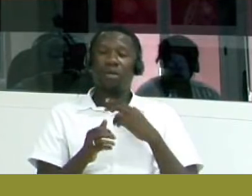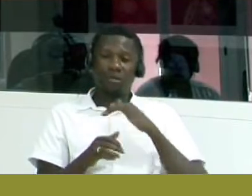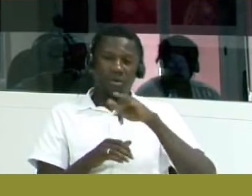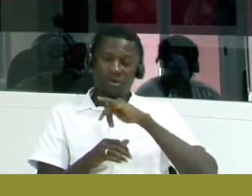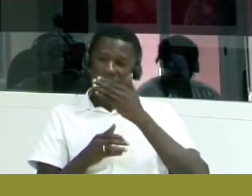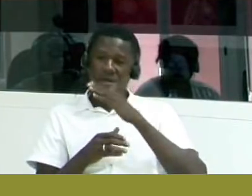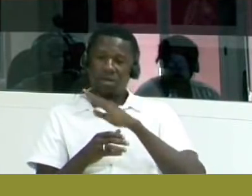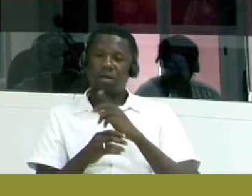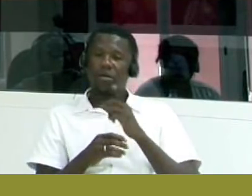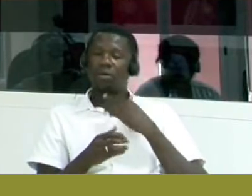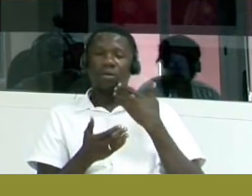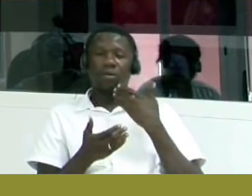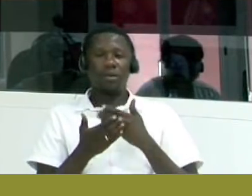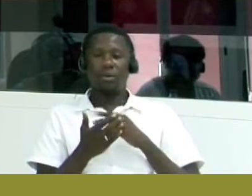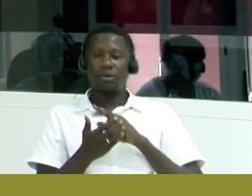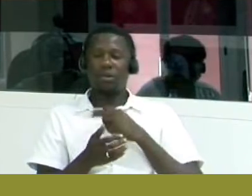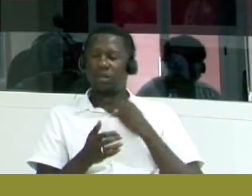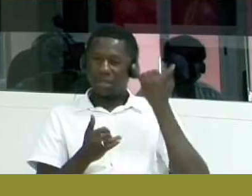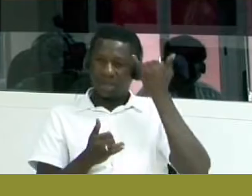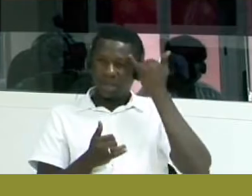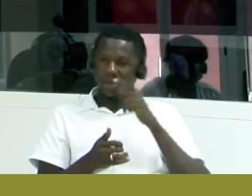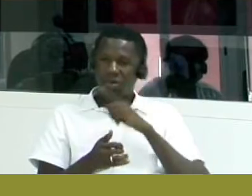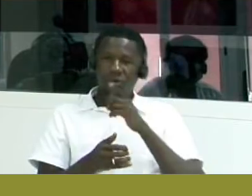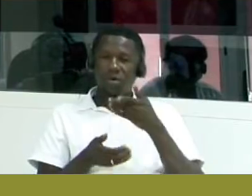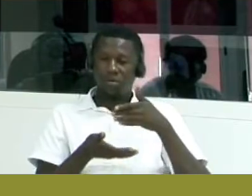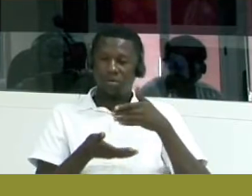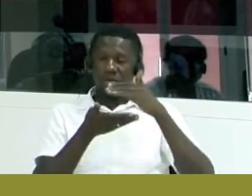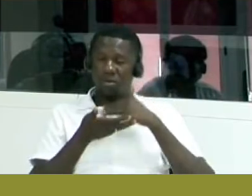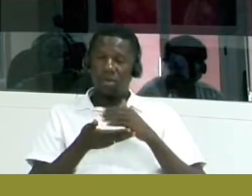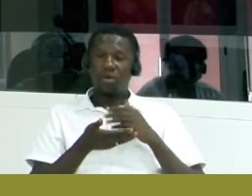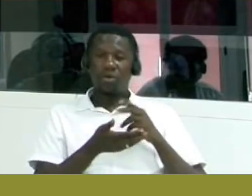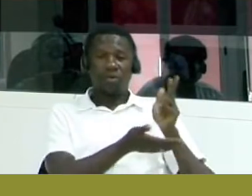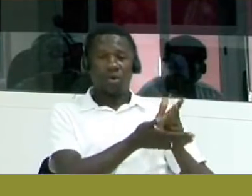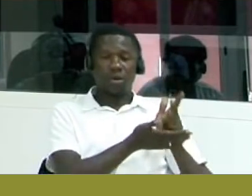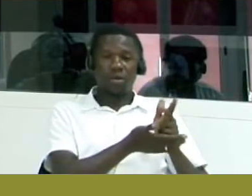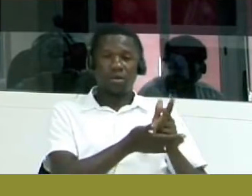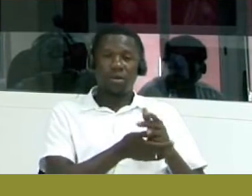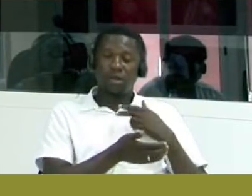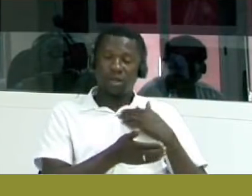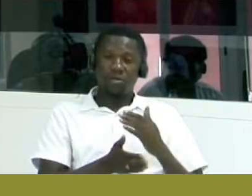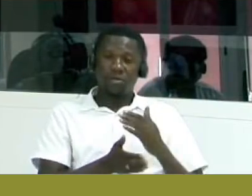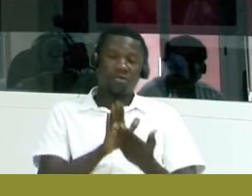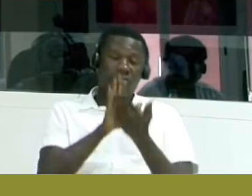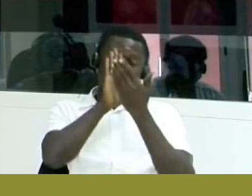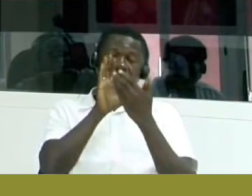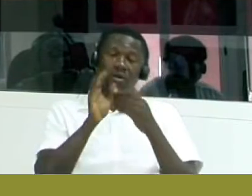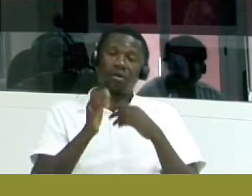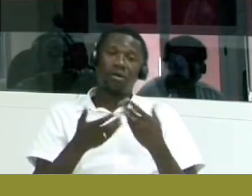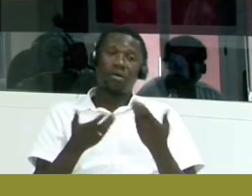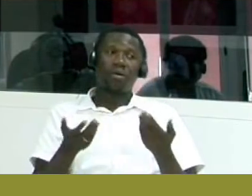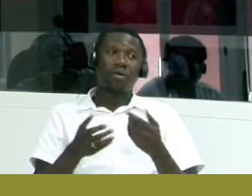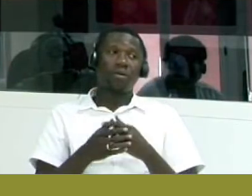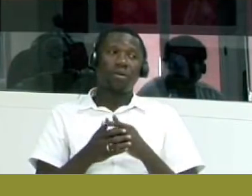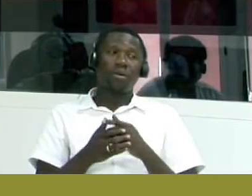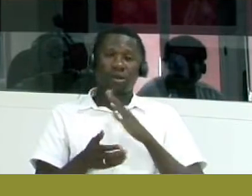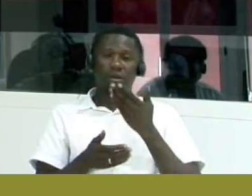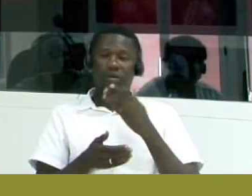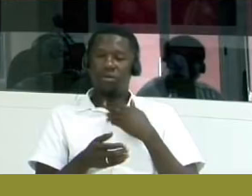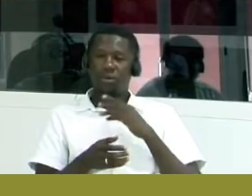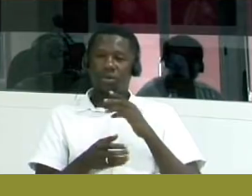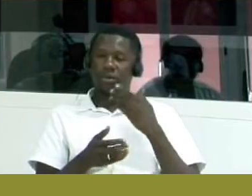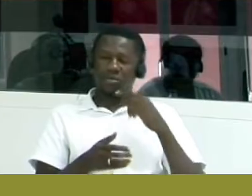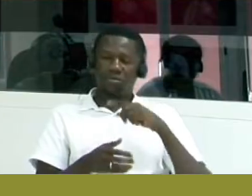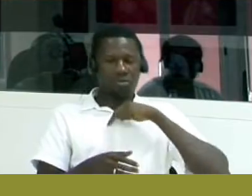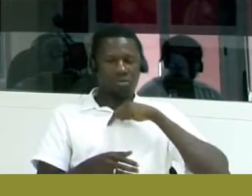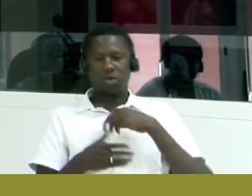please don't get the impression that we bring witnesses here and then confront them and get them perhaps some upset or